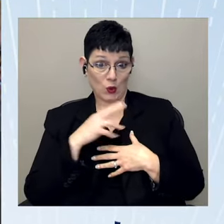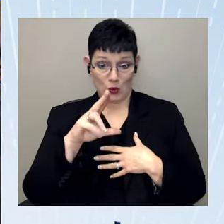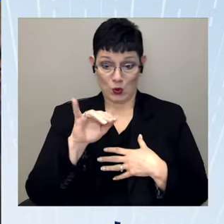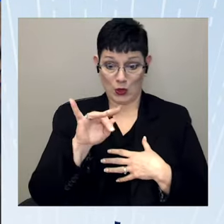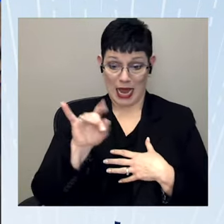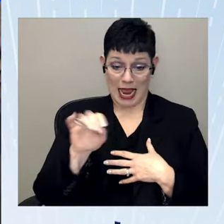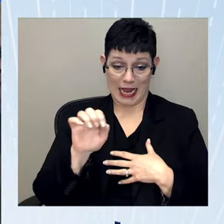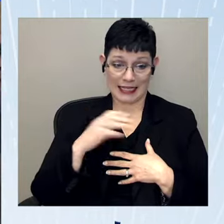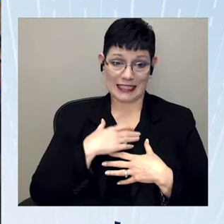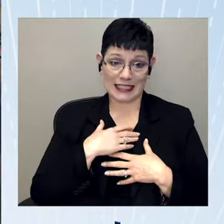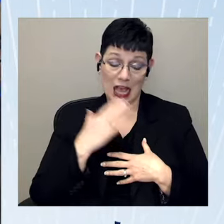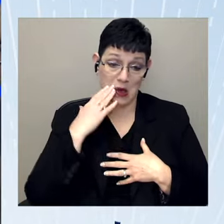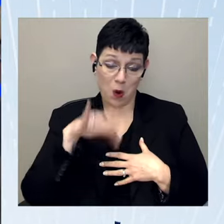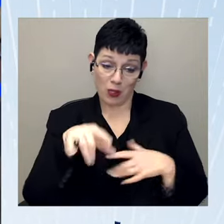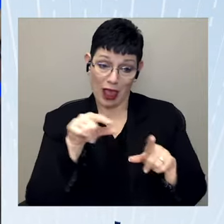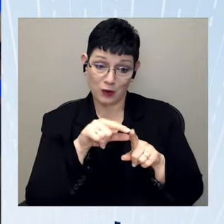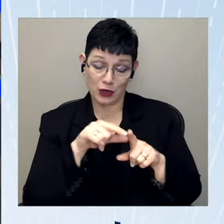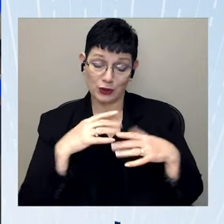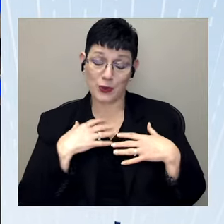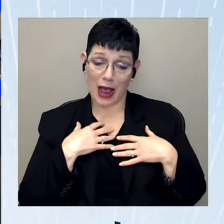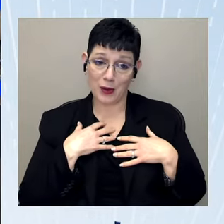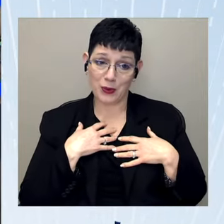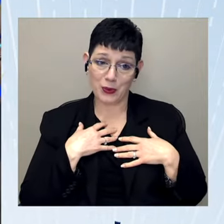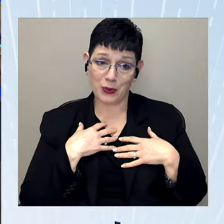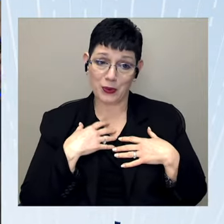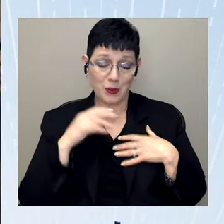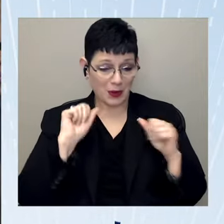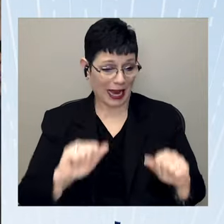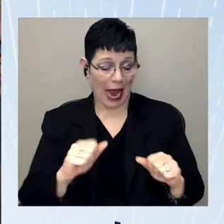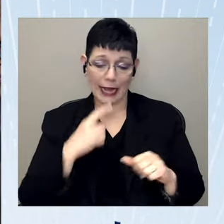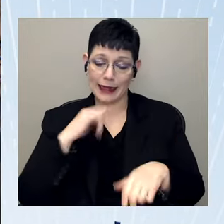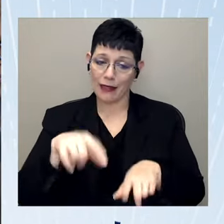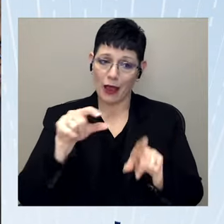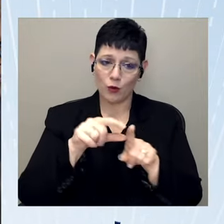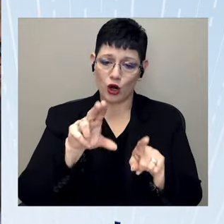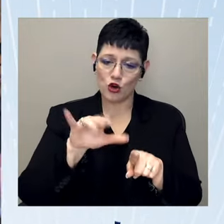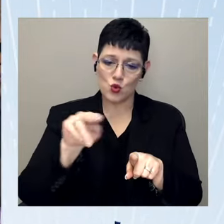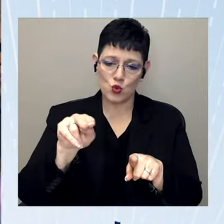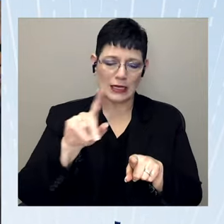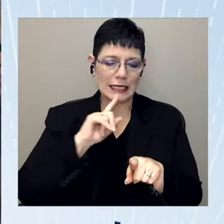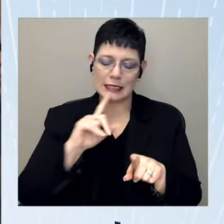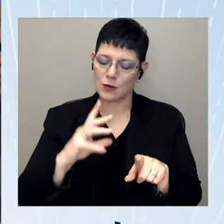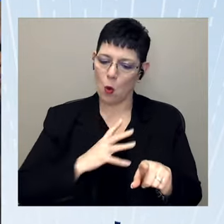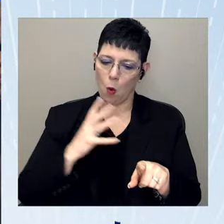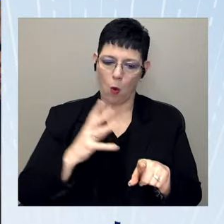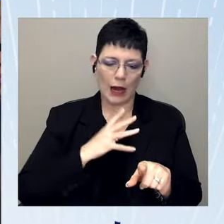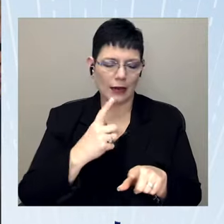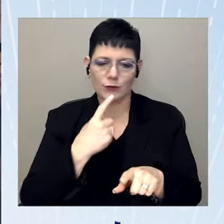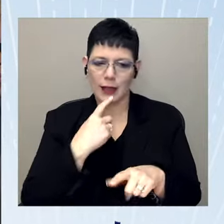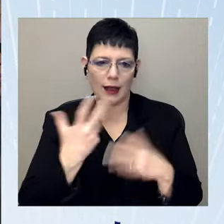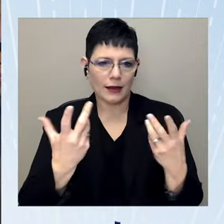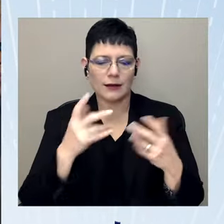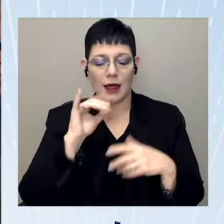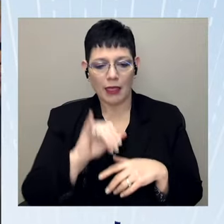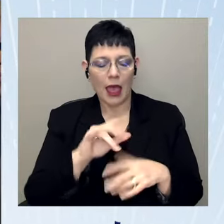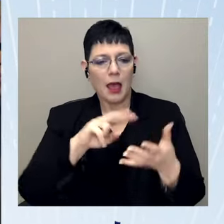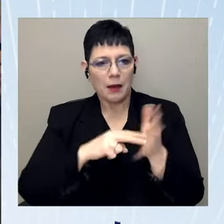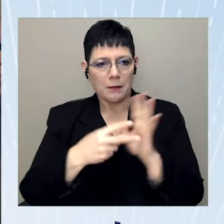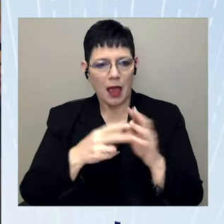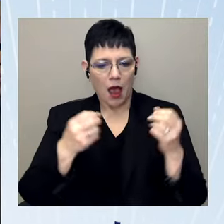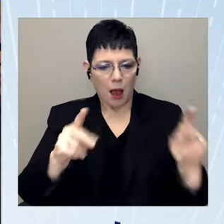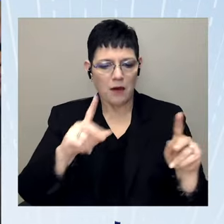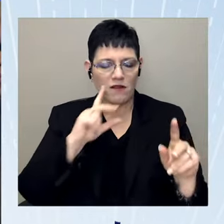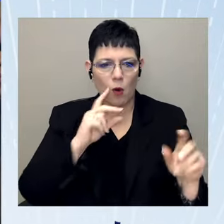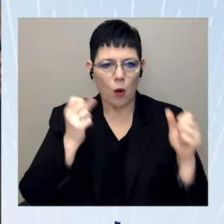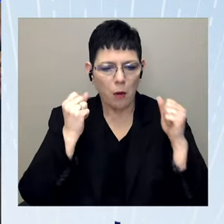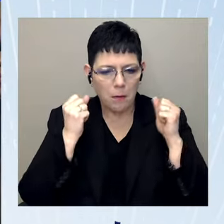It's okay. It's okay. It is okay. We're talking about the opportunity for the many, for the